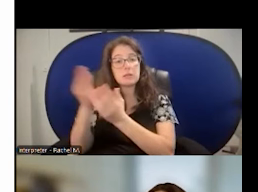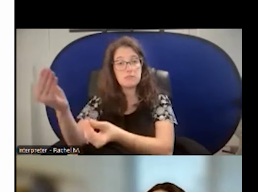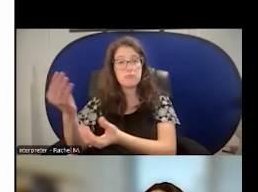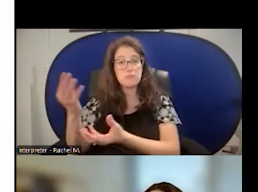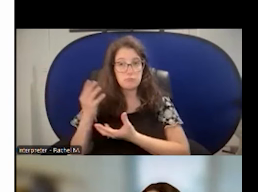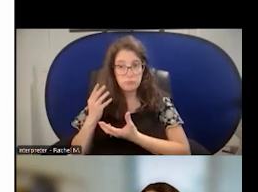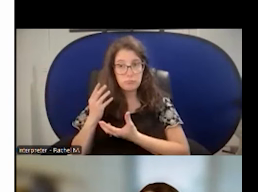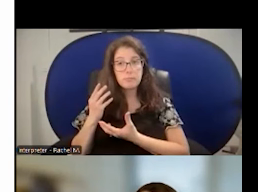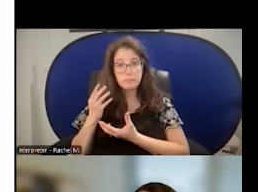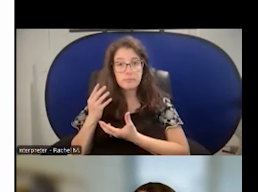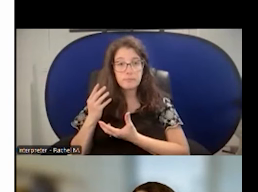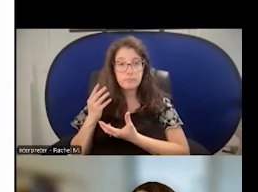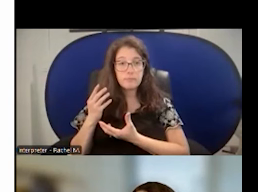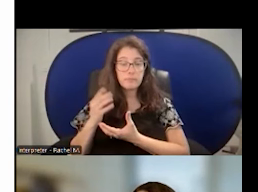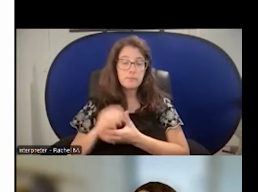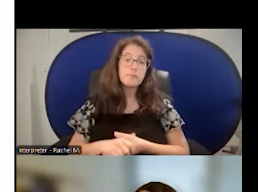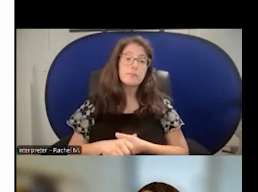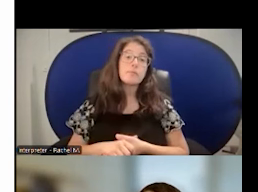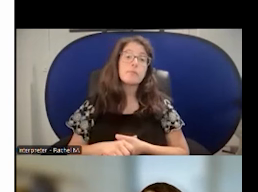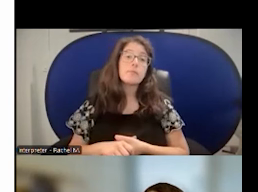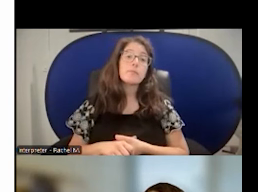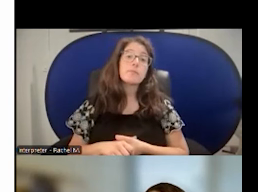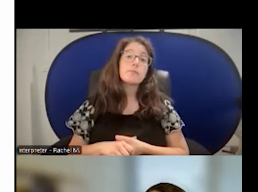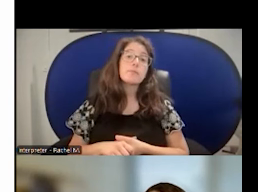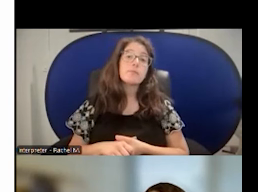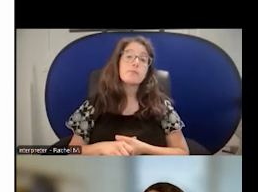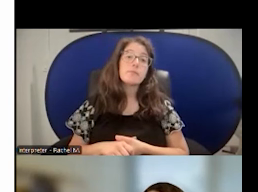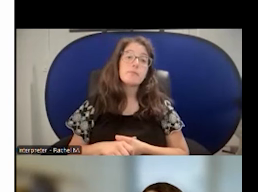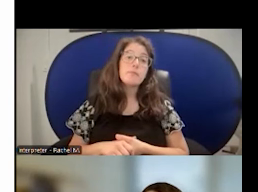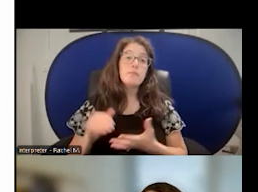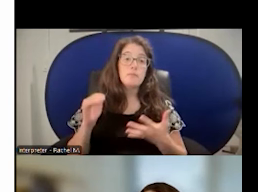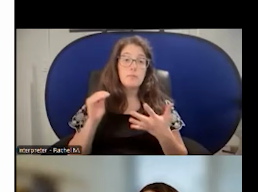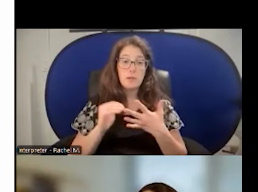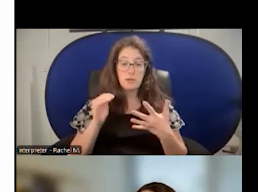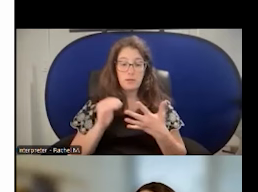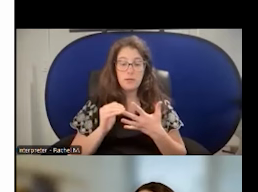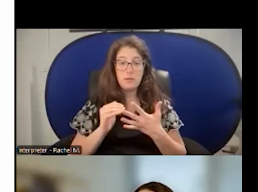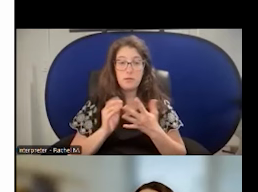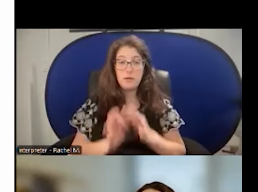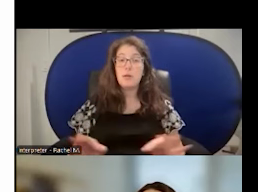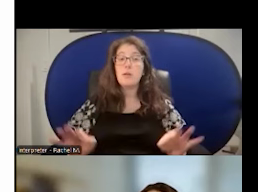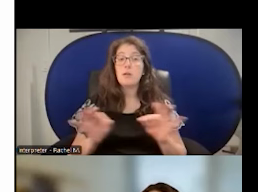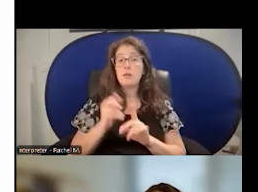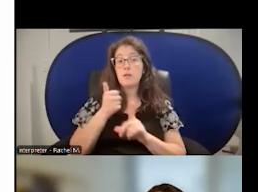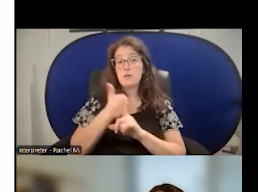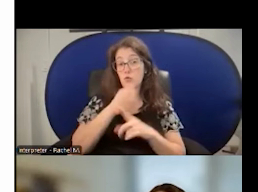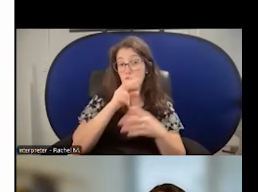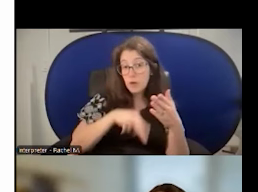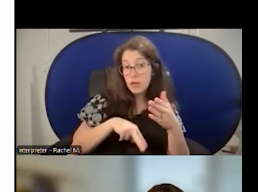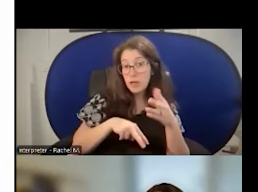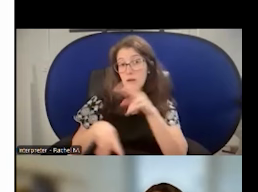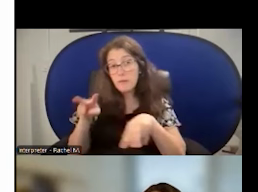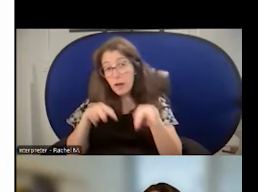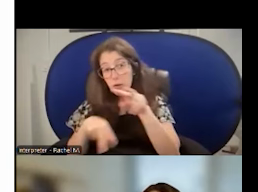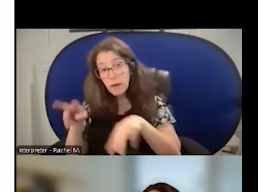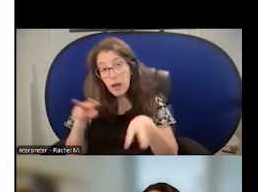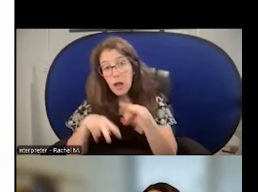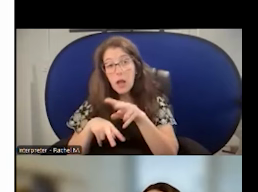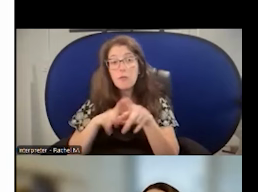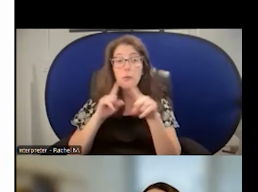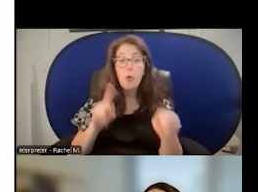that you are evaluating. You're going to want to make sure to read and evaluate those